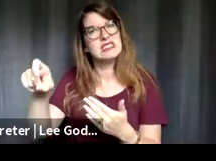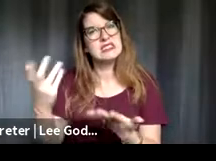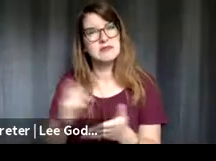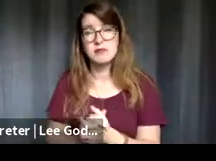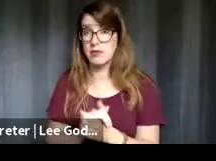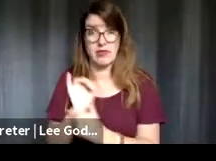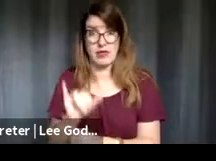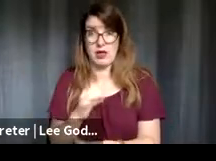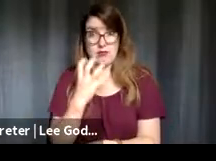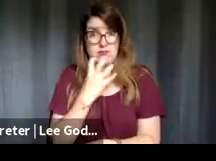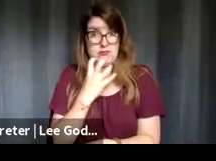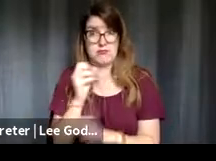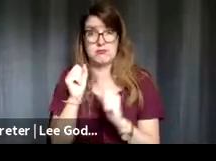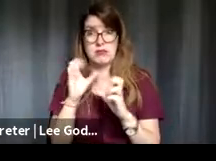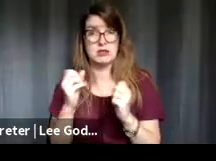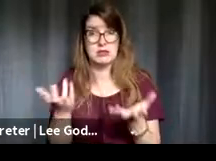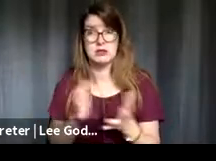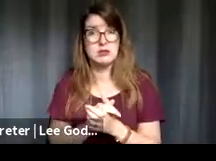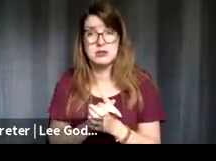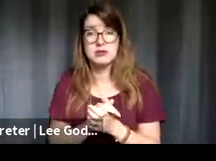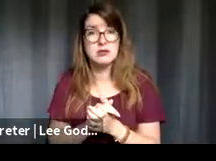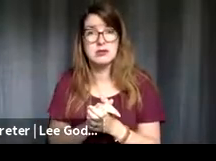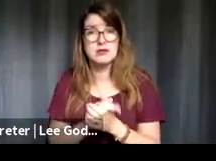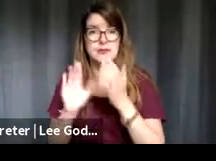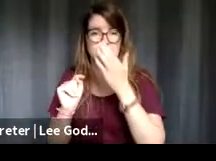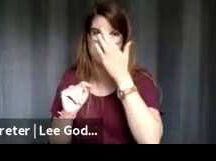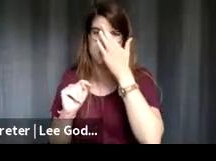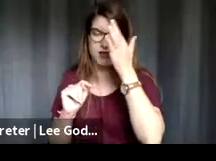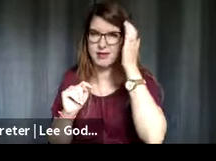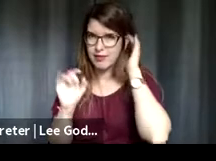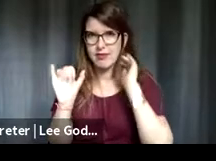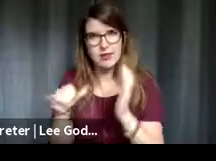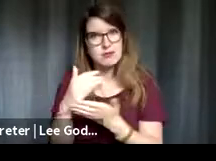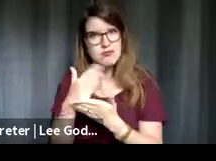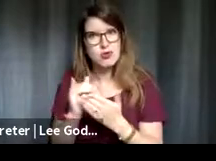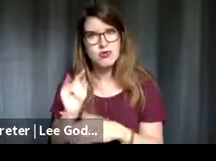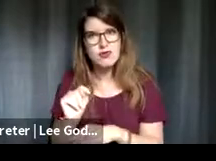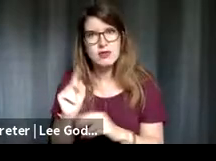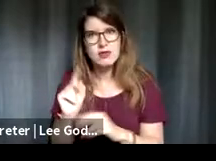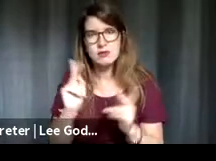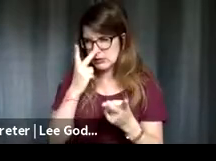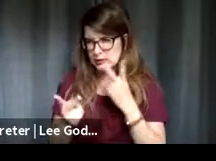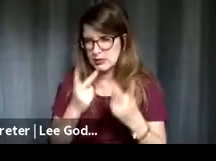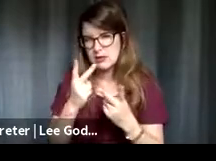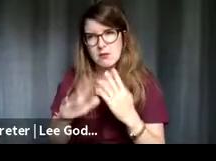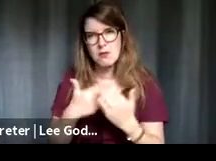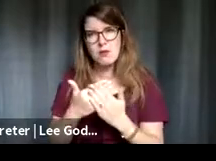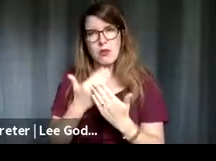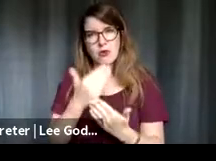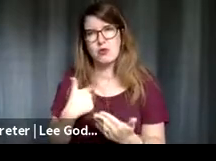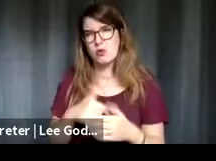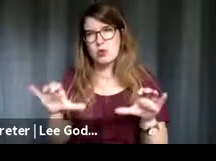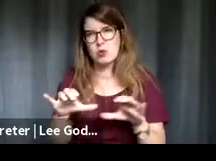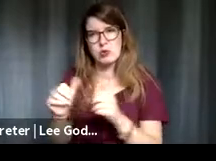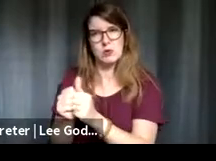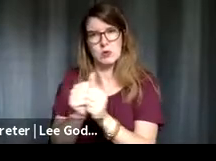And that was amazing to me, you know, but I think that's a part of it. You know, people see all the good we're doing together